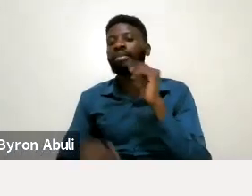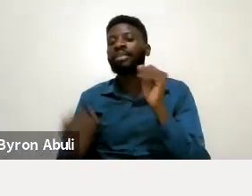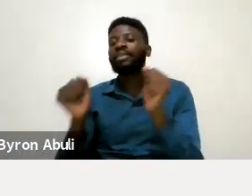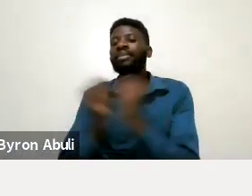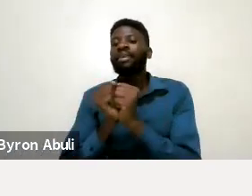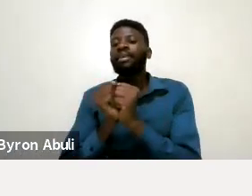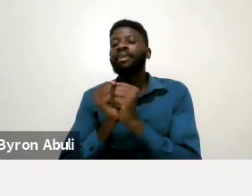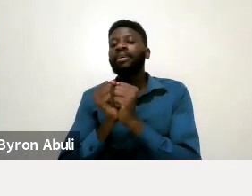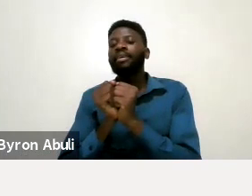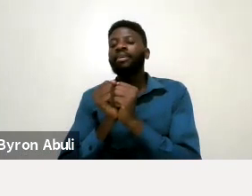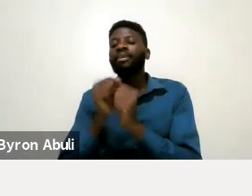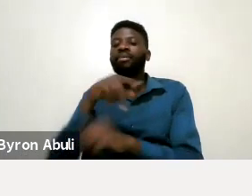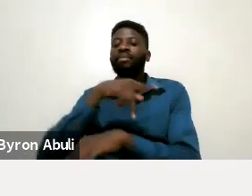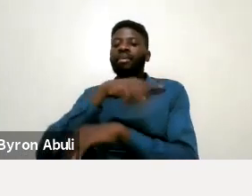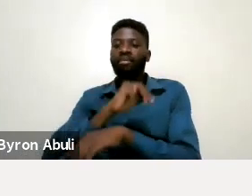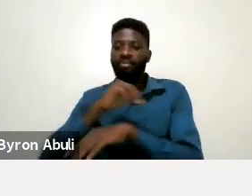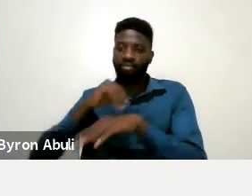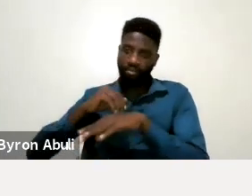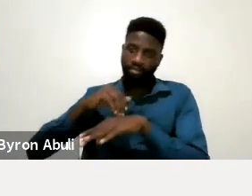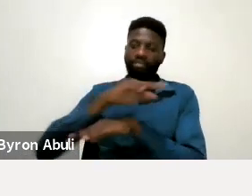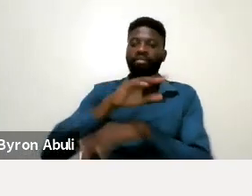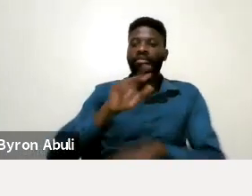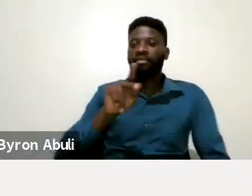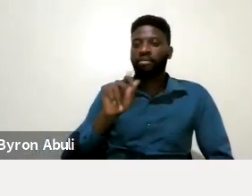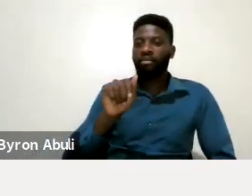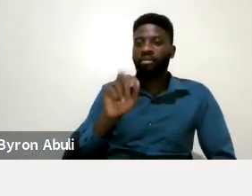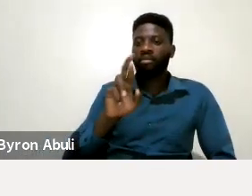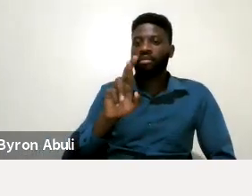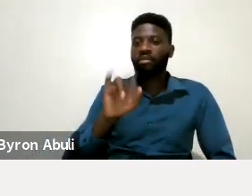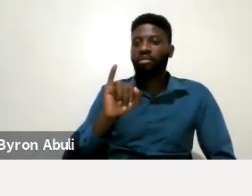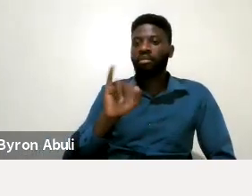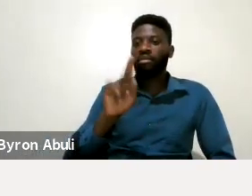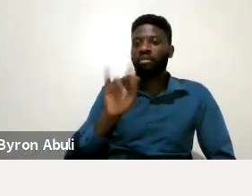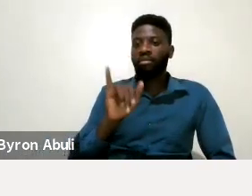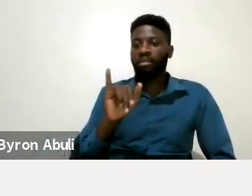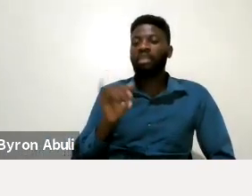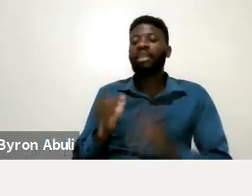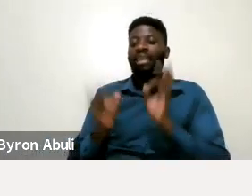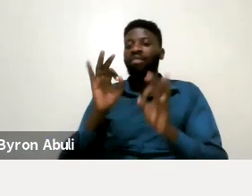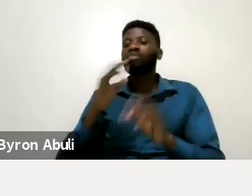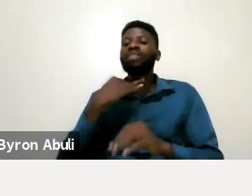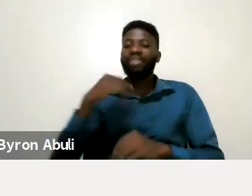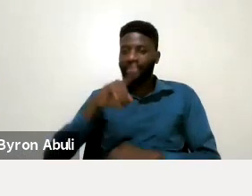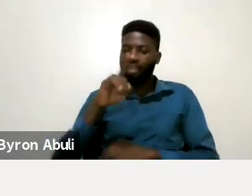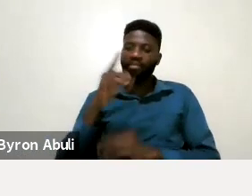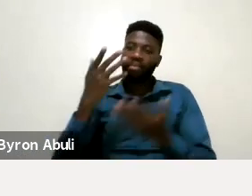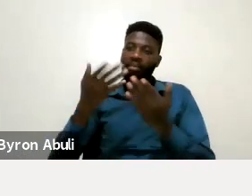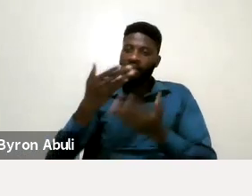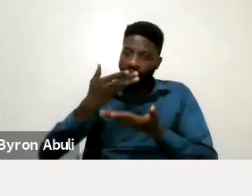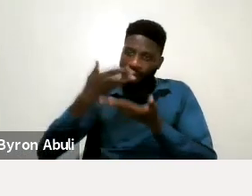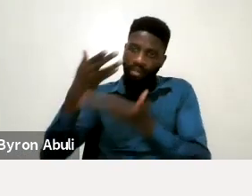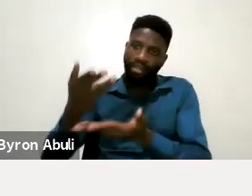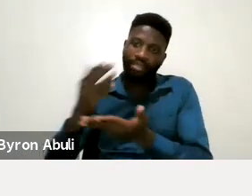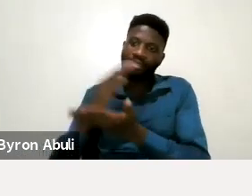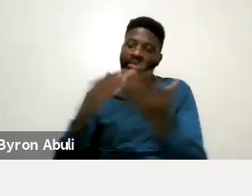To send the questions to Karaoke. So if you really want him to engage on something that you would want to